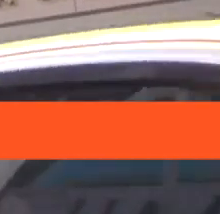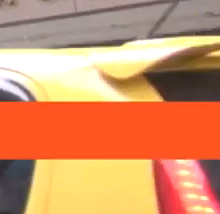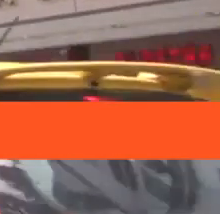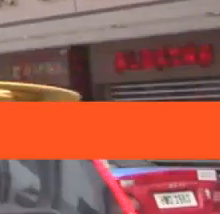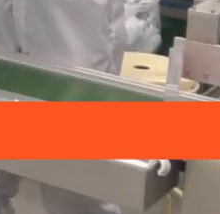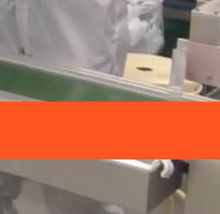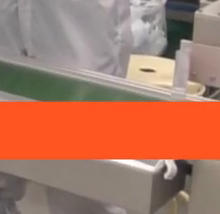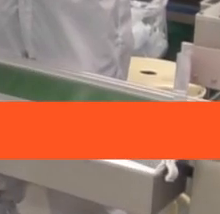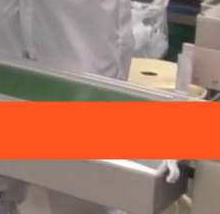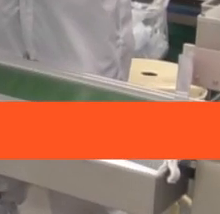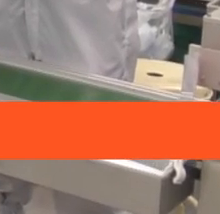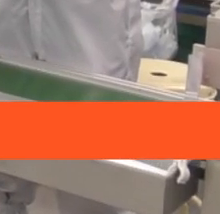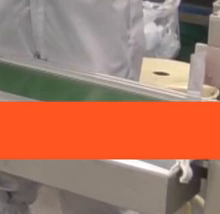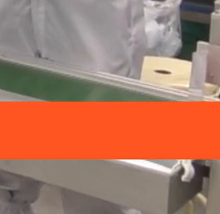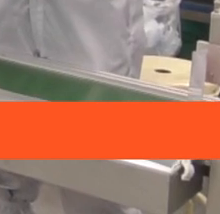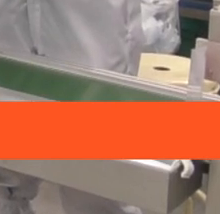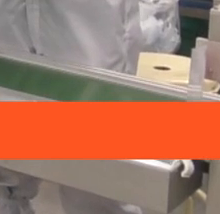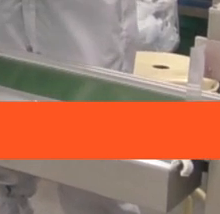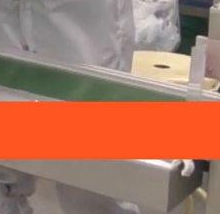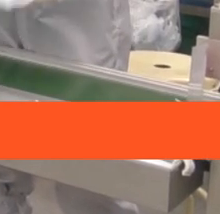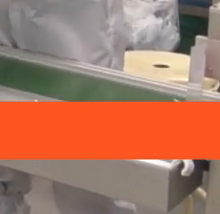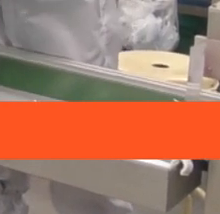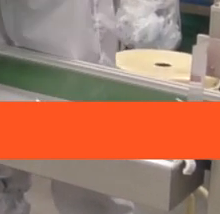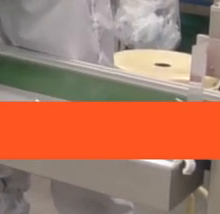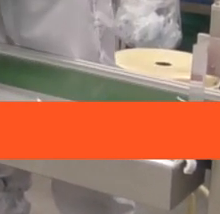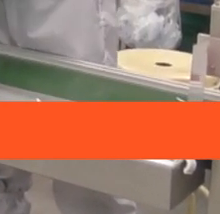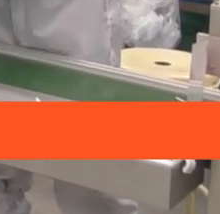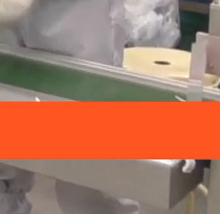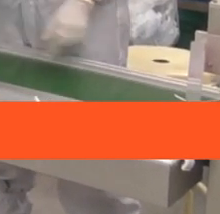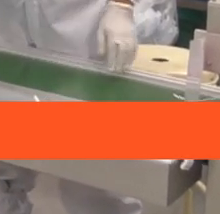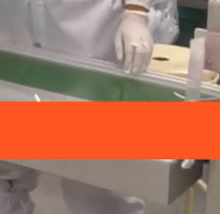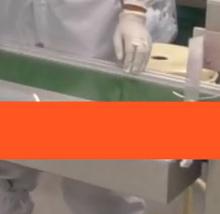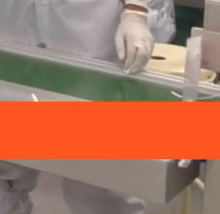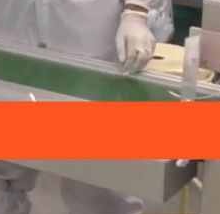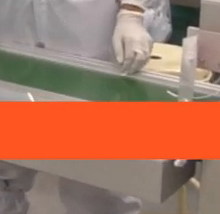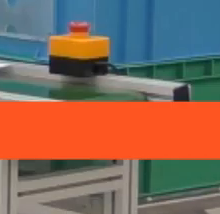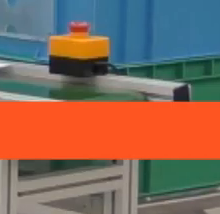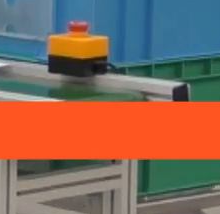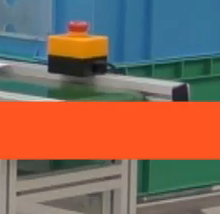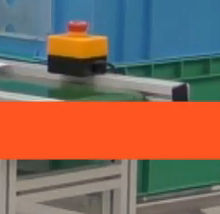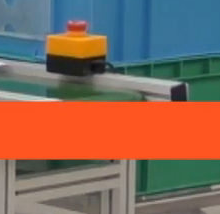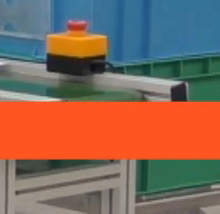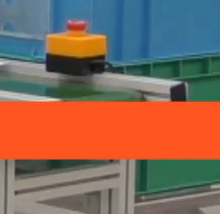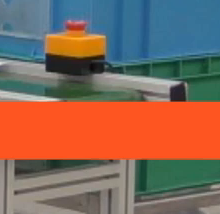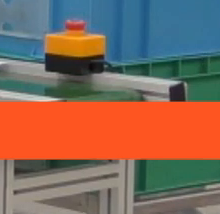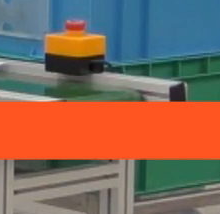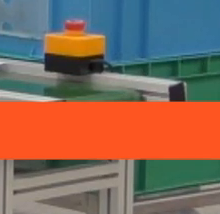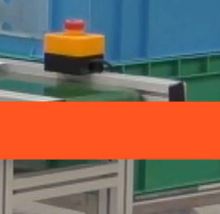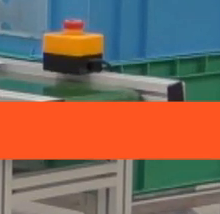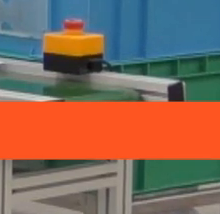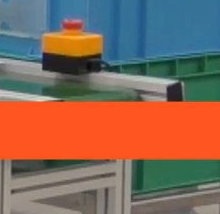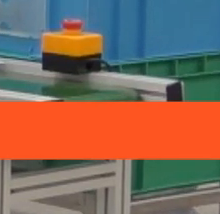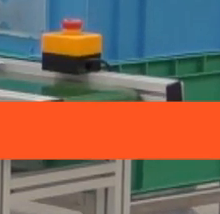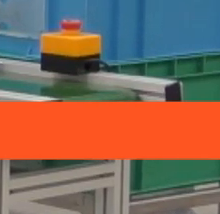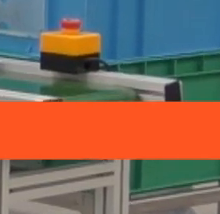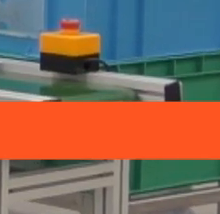payment of 300 ringgit. The wage subsidy program to help employers retain employees will be extended for another 3 months.